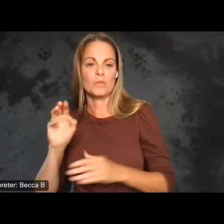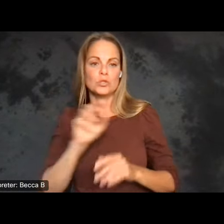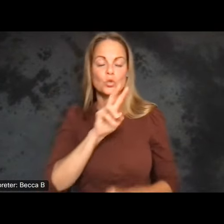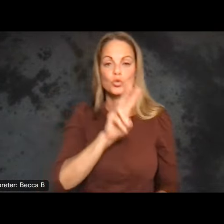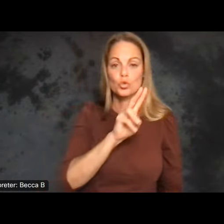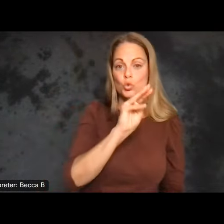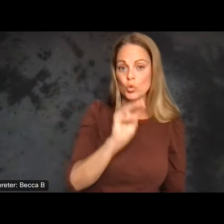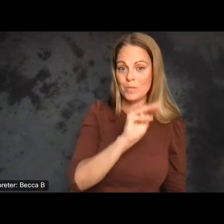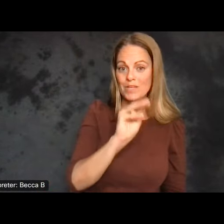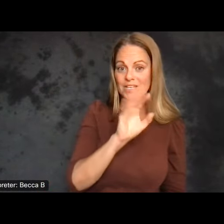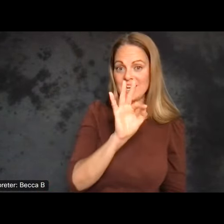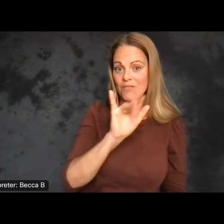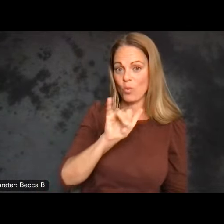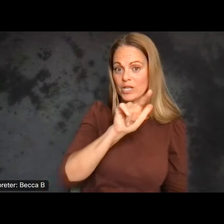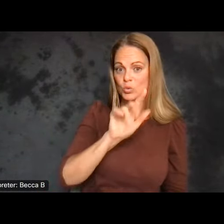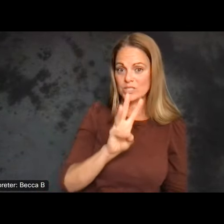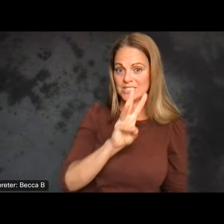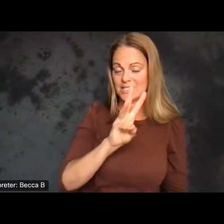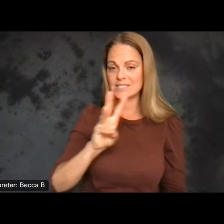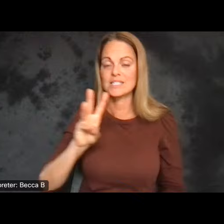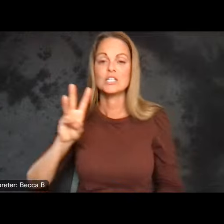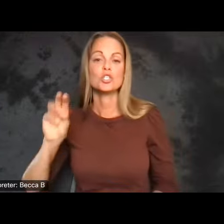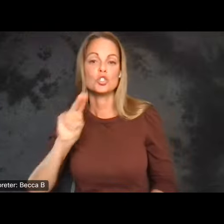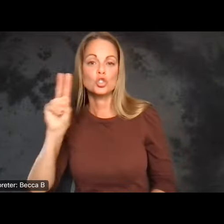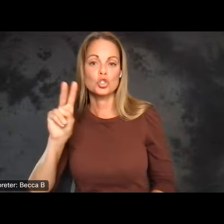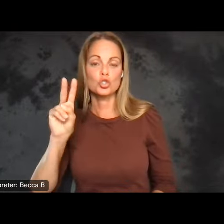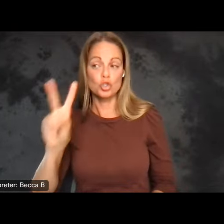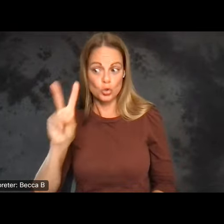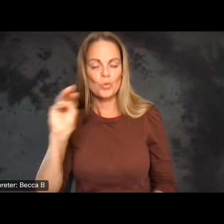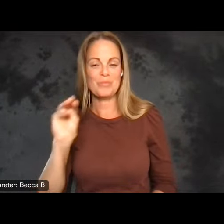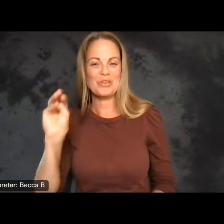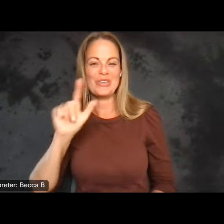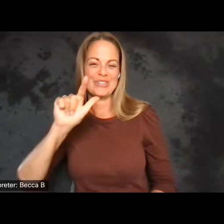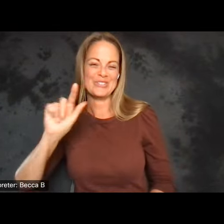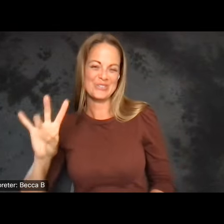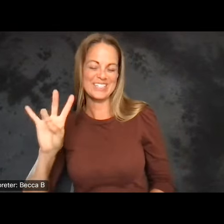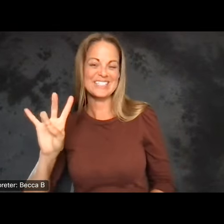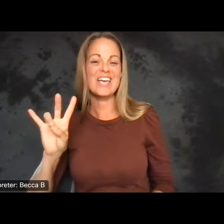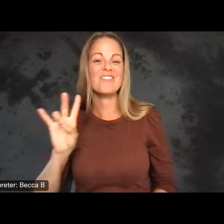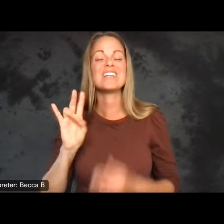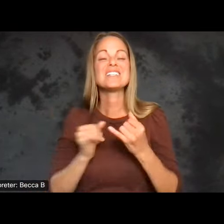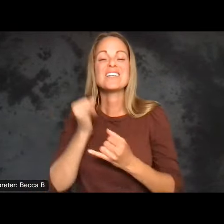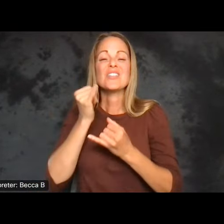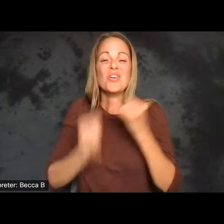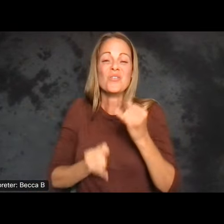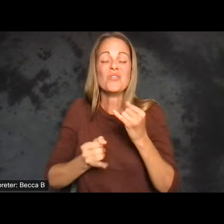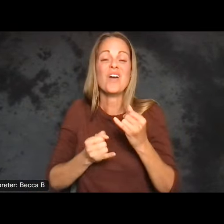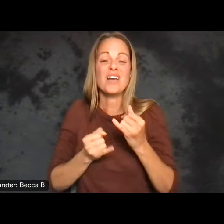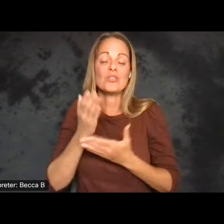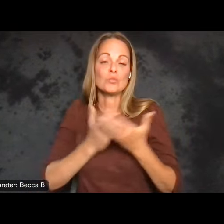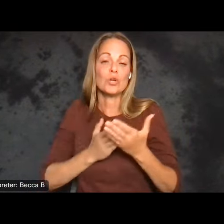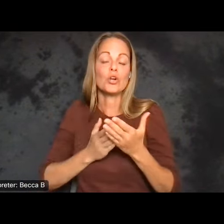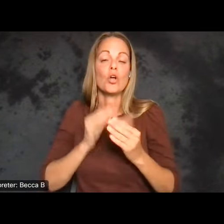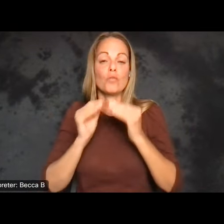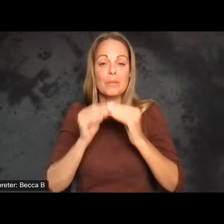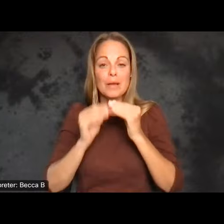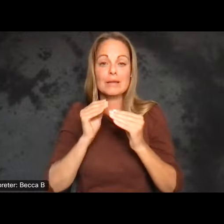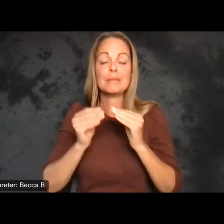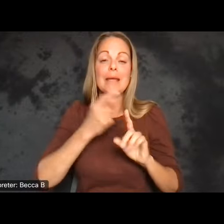2026, $2 million in FY 27. For 27, that project includes the final stages of remodeling, lease